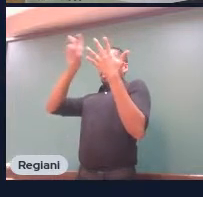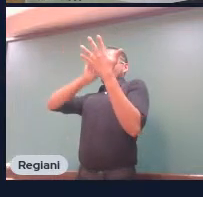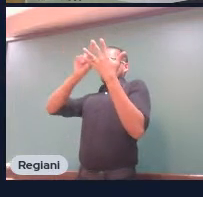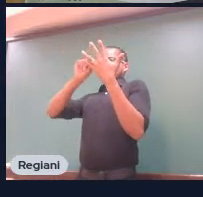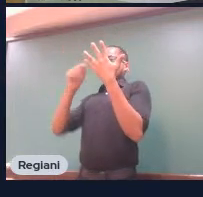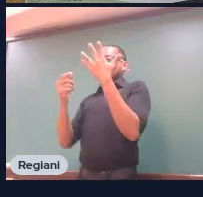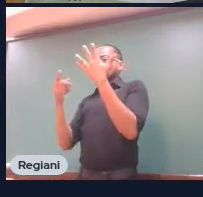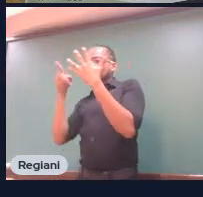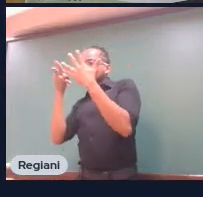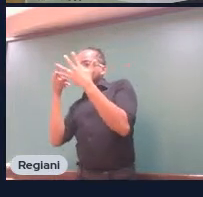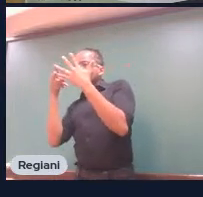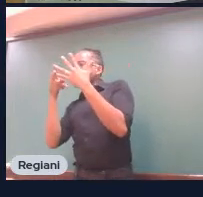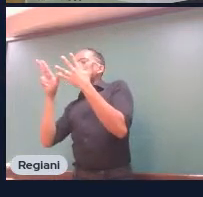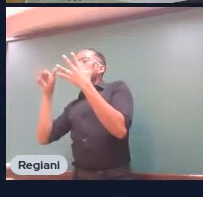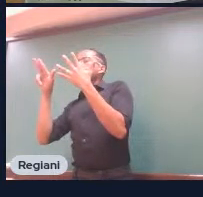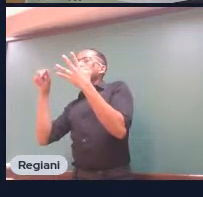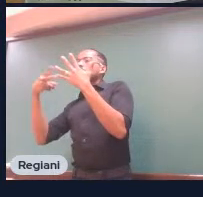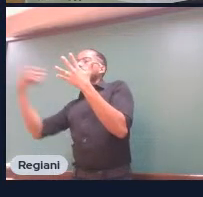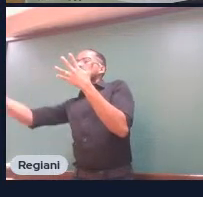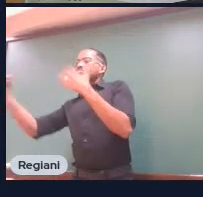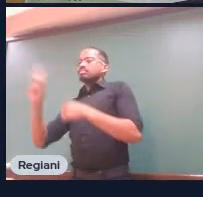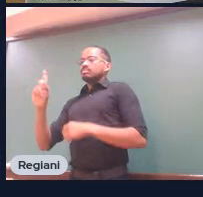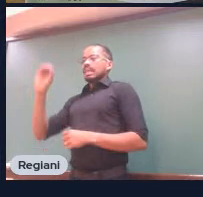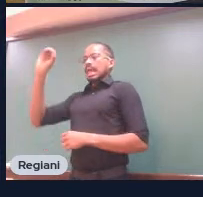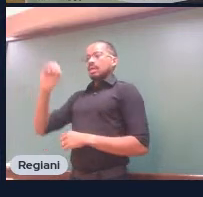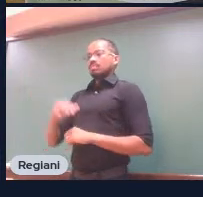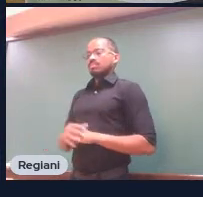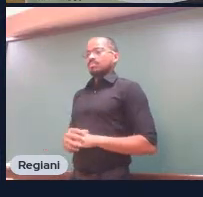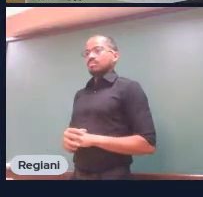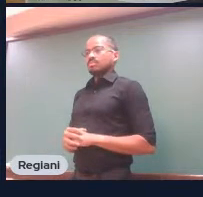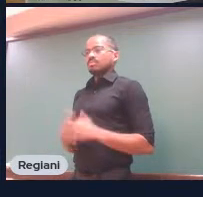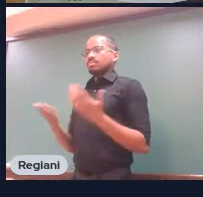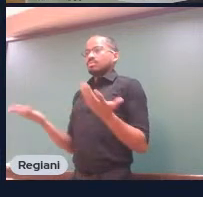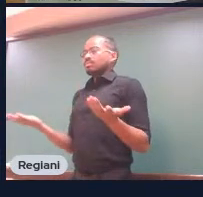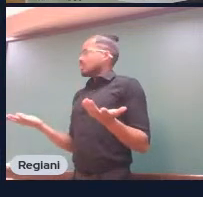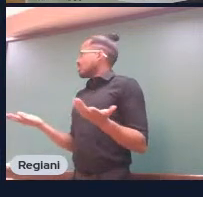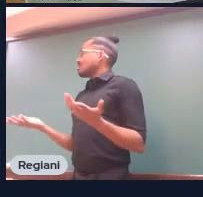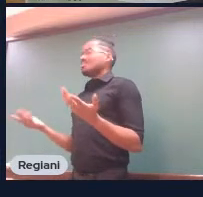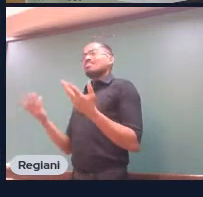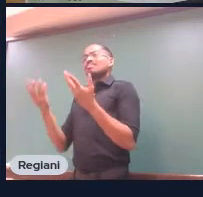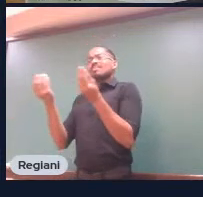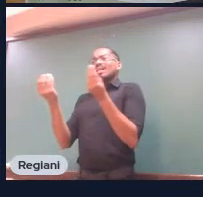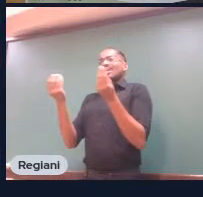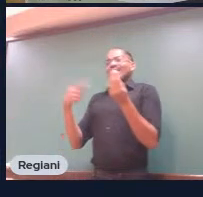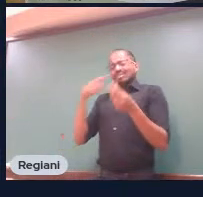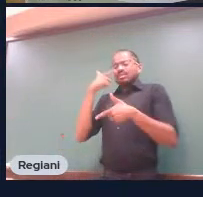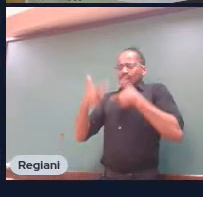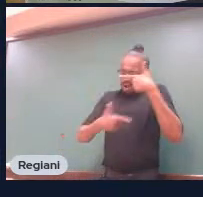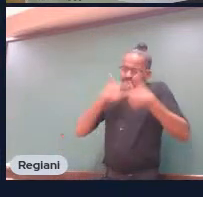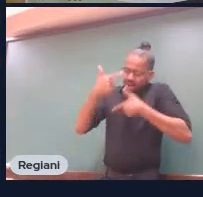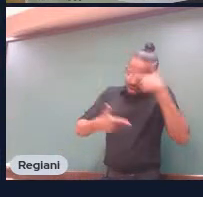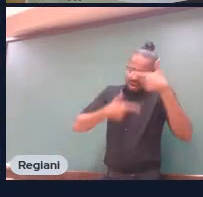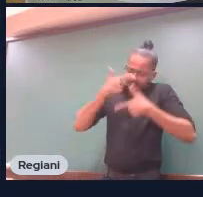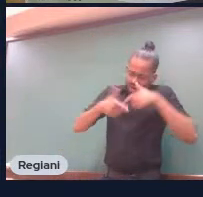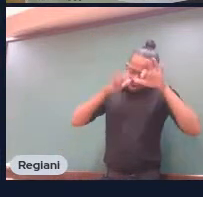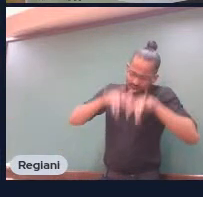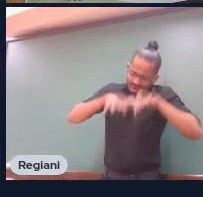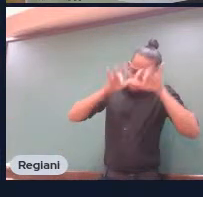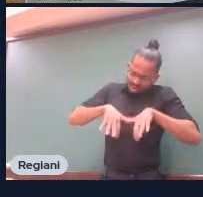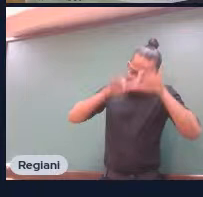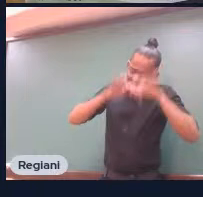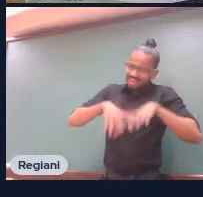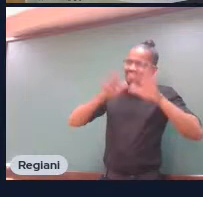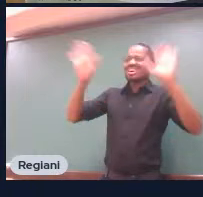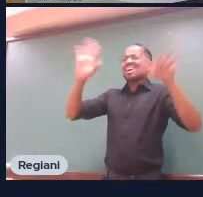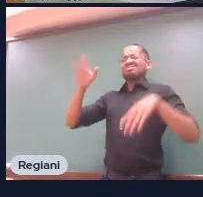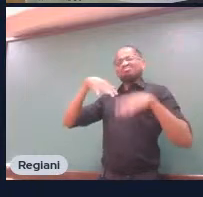cited. So we should all spend less time, fewer nights, spend time having fun, go to the Oktoberfest in Sao